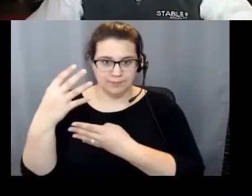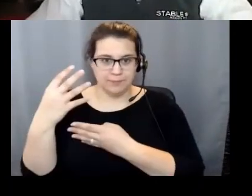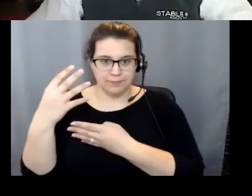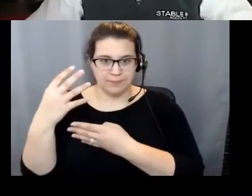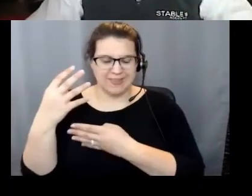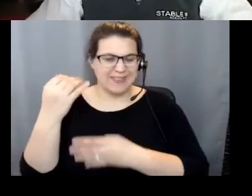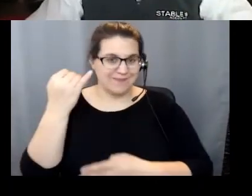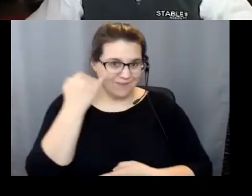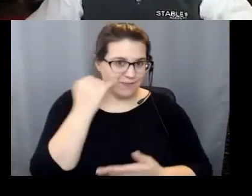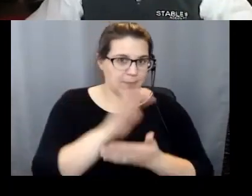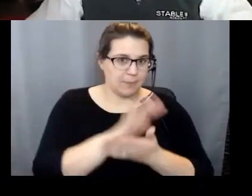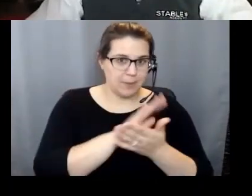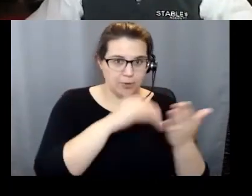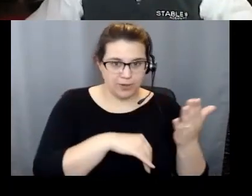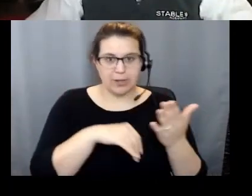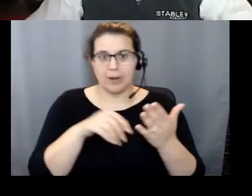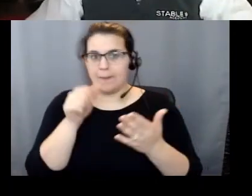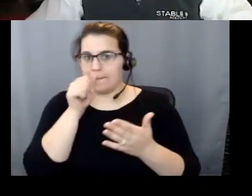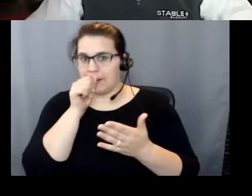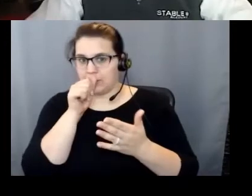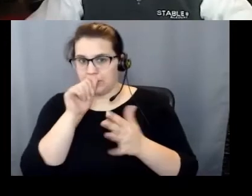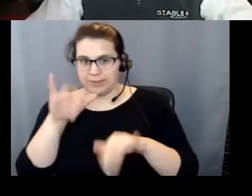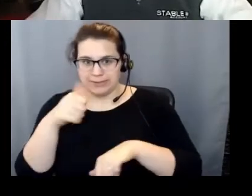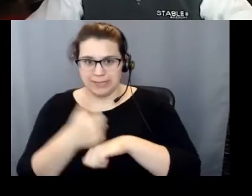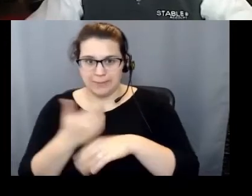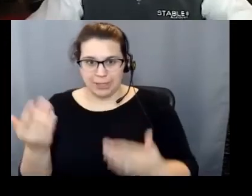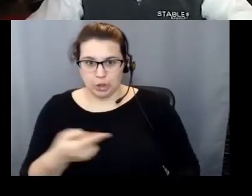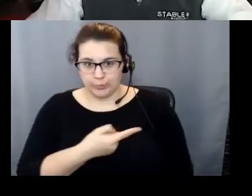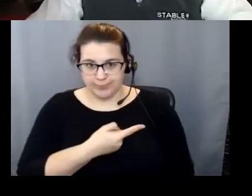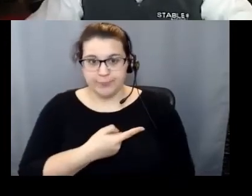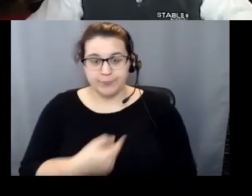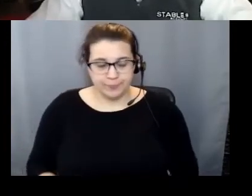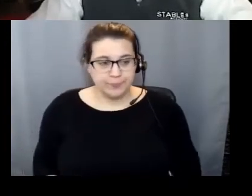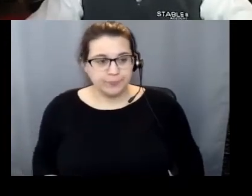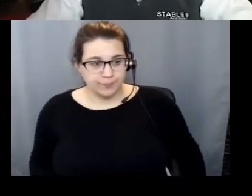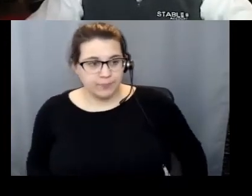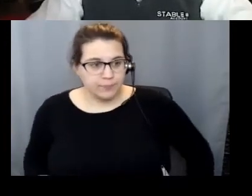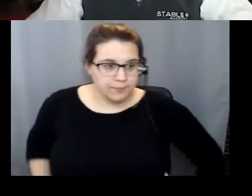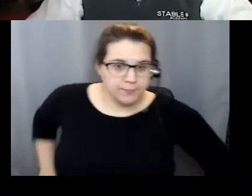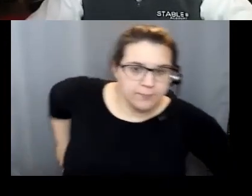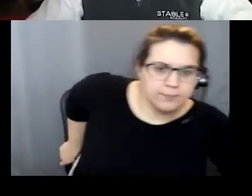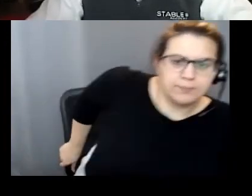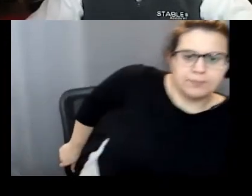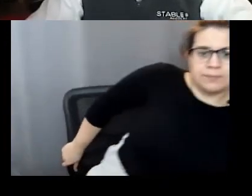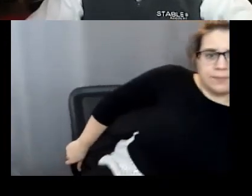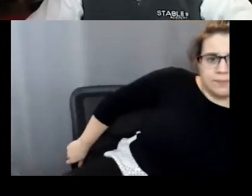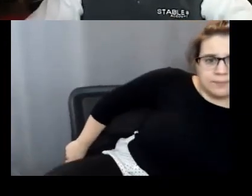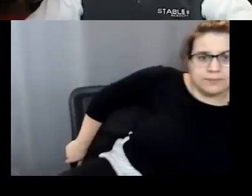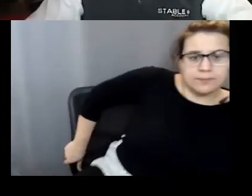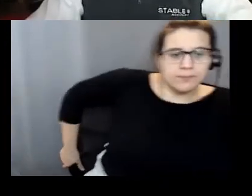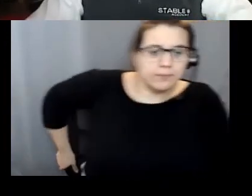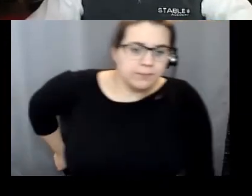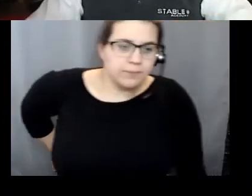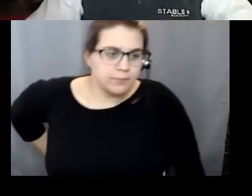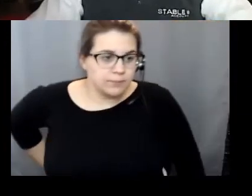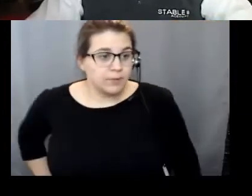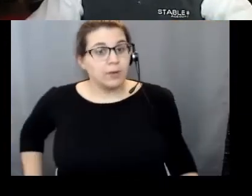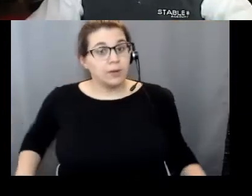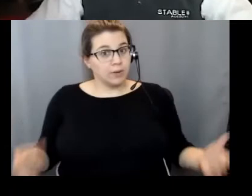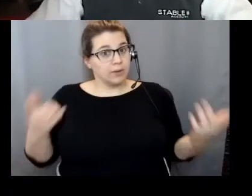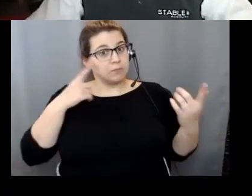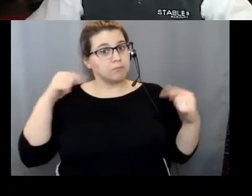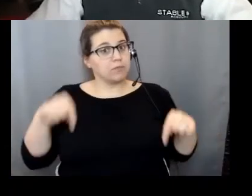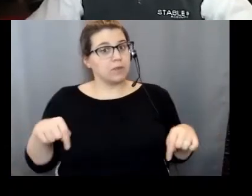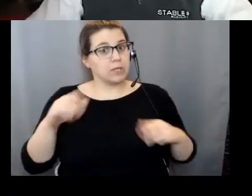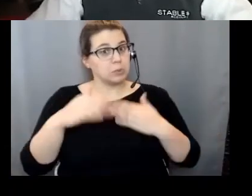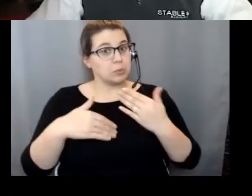to highlight that this is here if you were to choose to use a paper enrollment form. But in this process, you